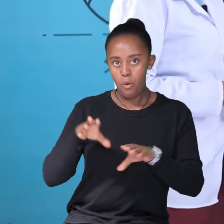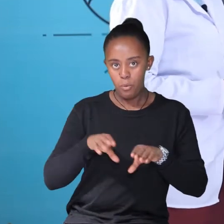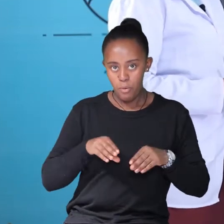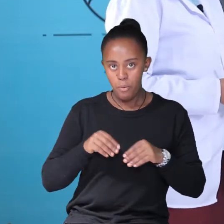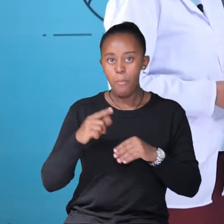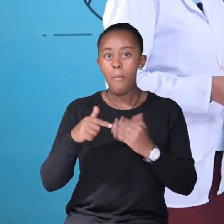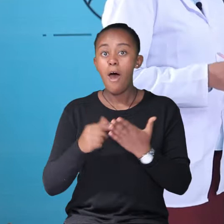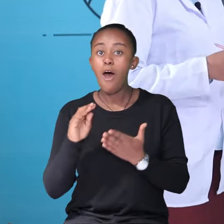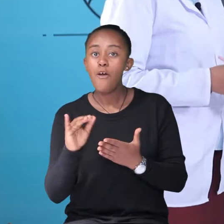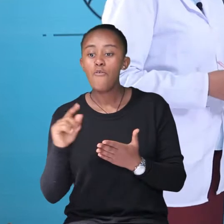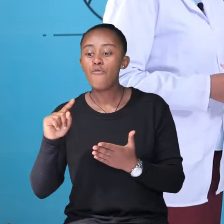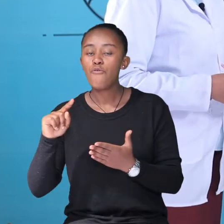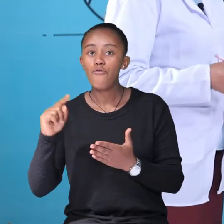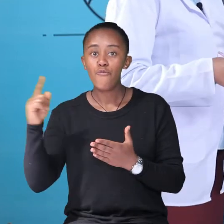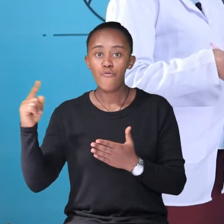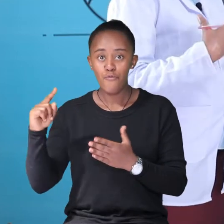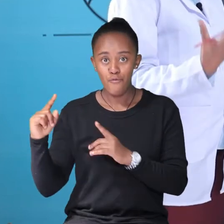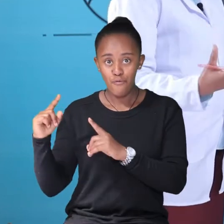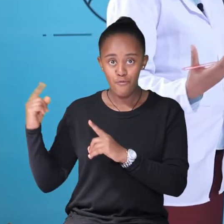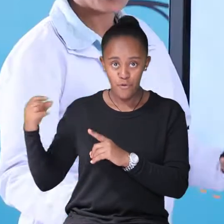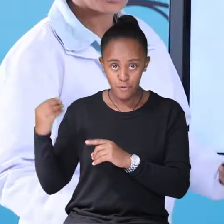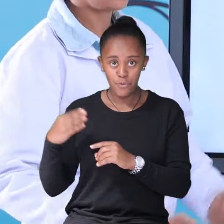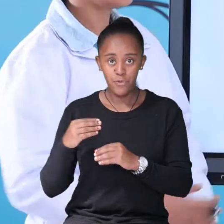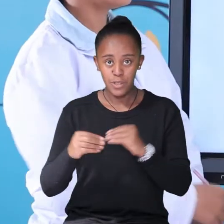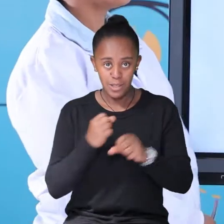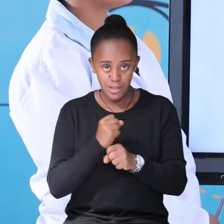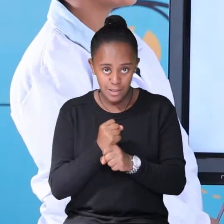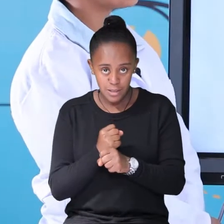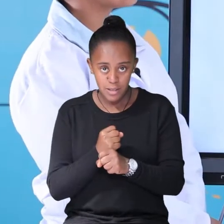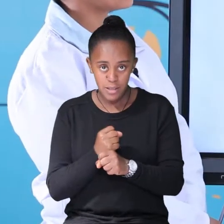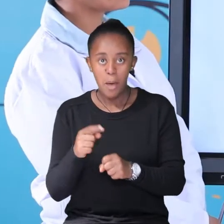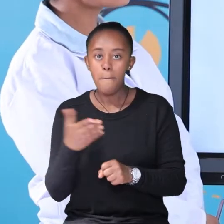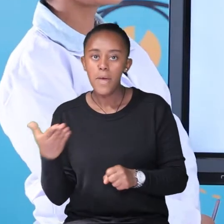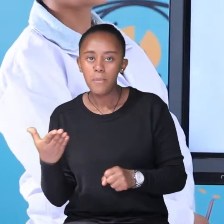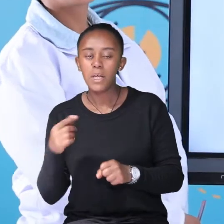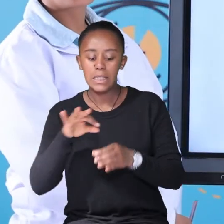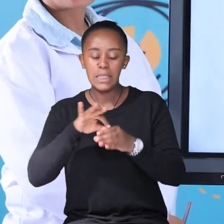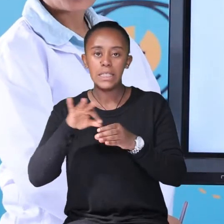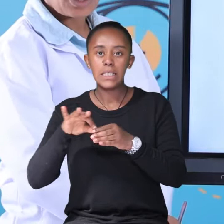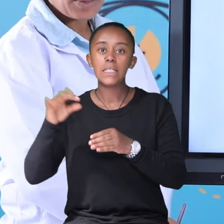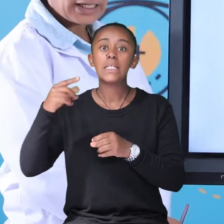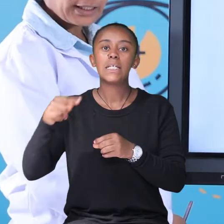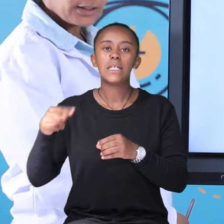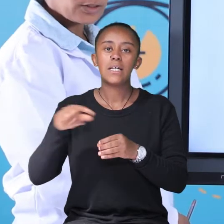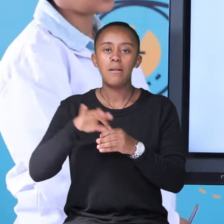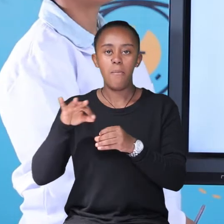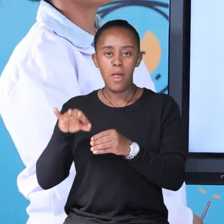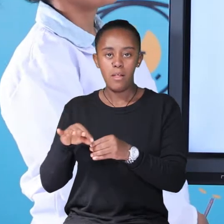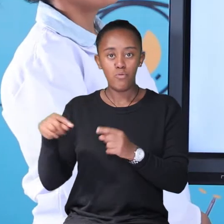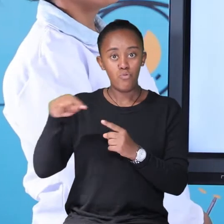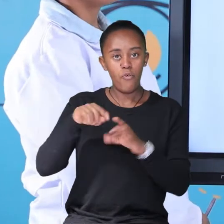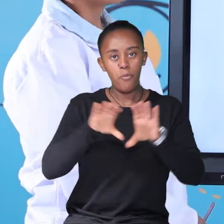photosensitive pigments, and this light energy is used by green plants to form chemical